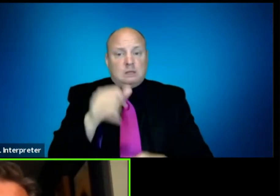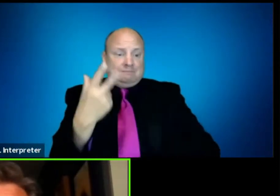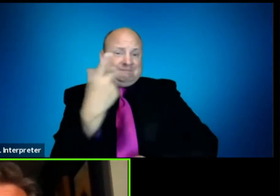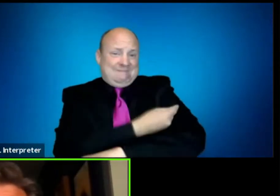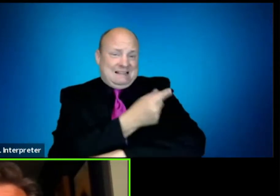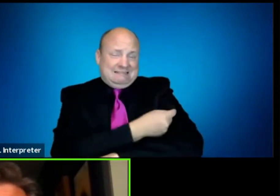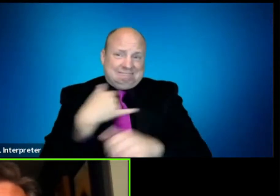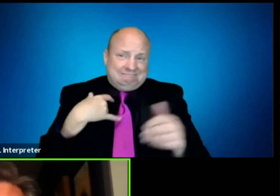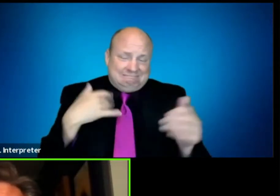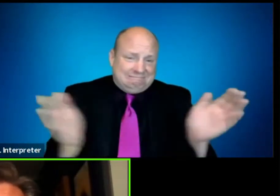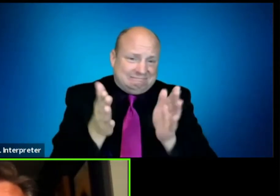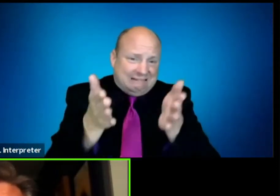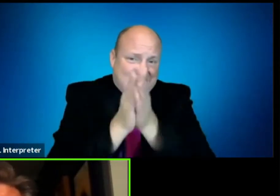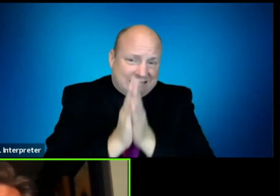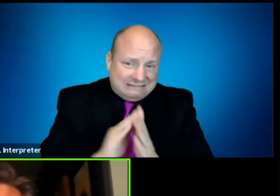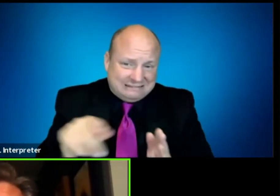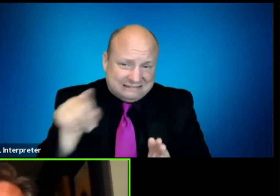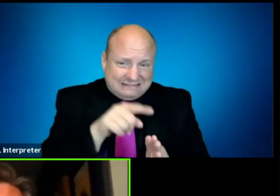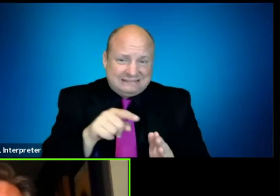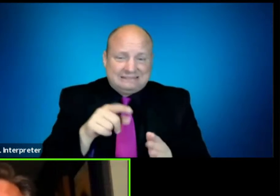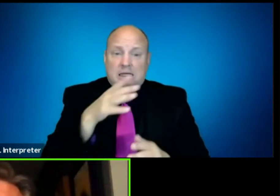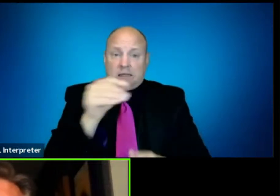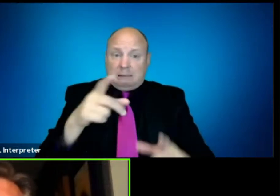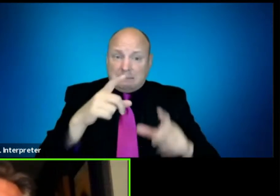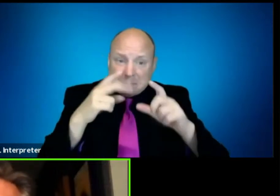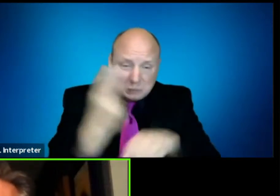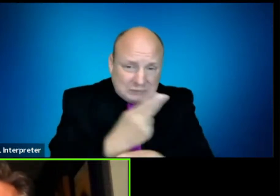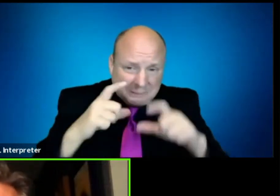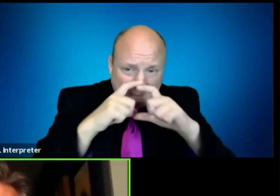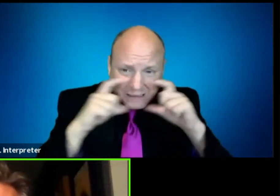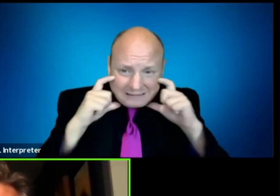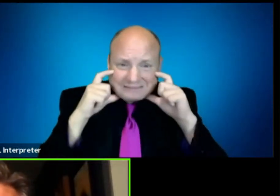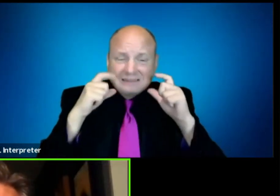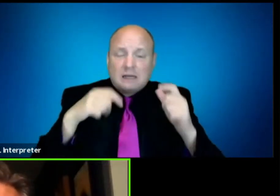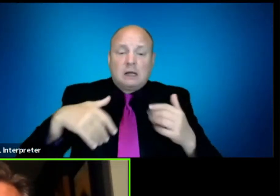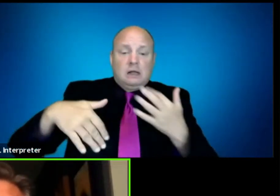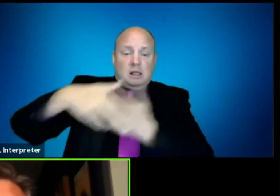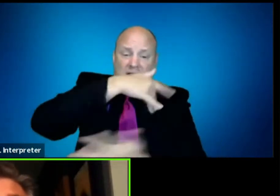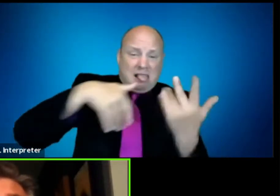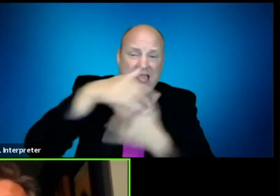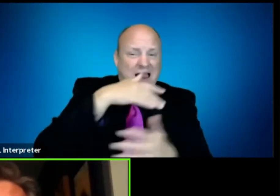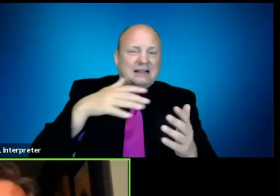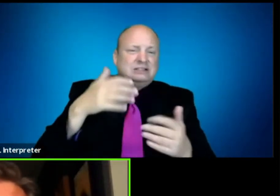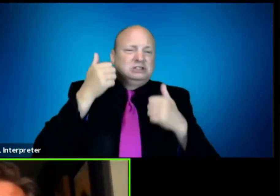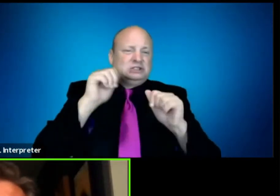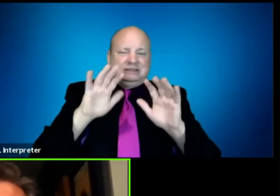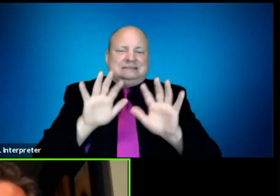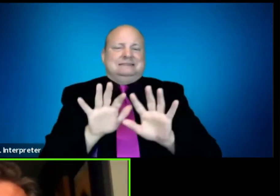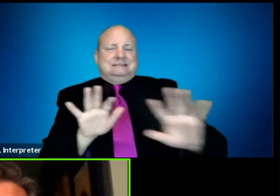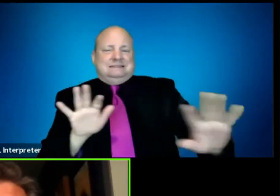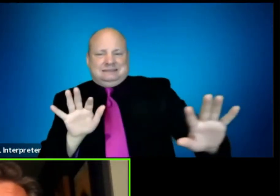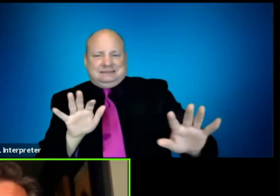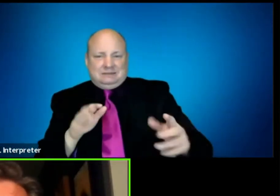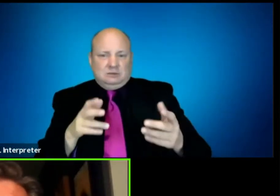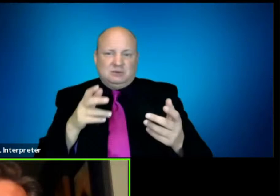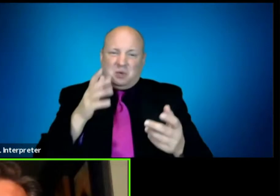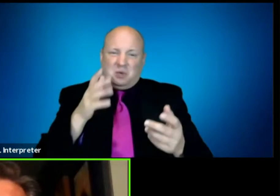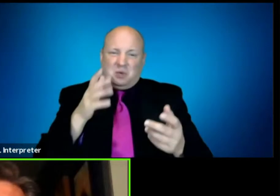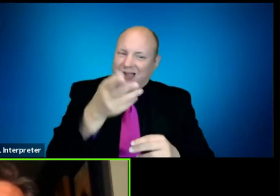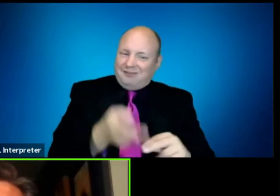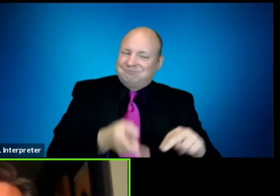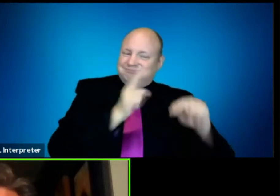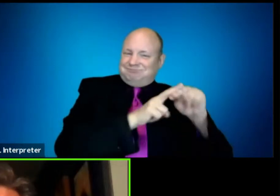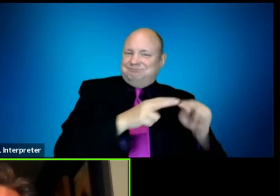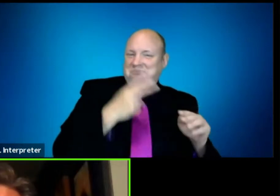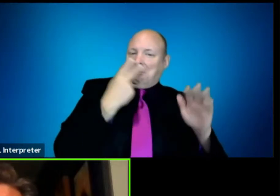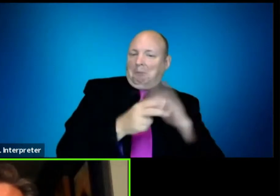indoor public places, outdoors and crowds offers an additional layer of protection. And when disease rates are spreading as fast